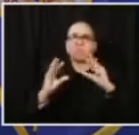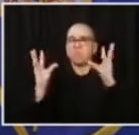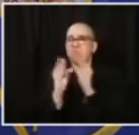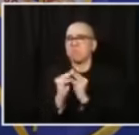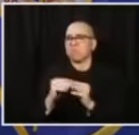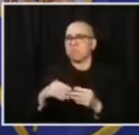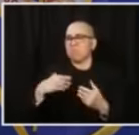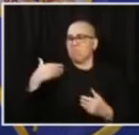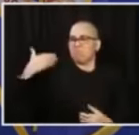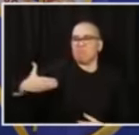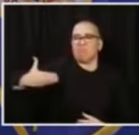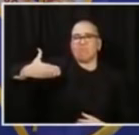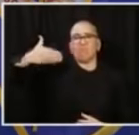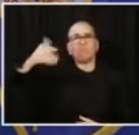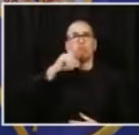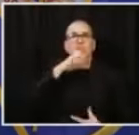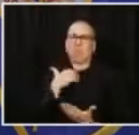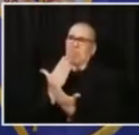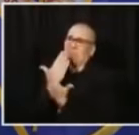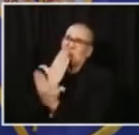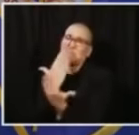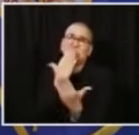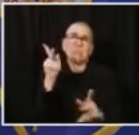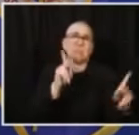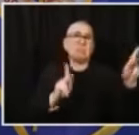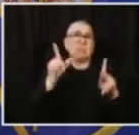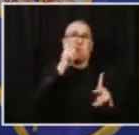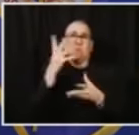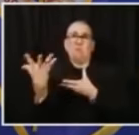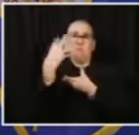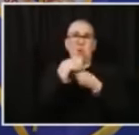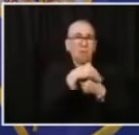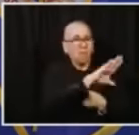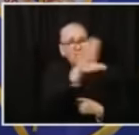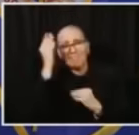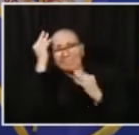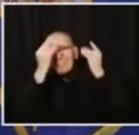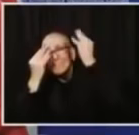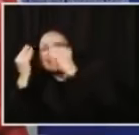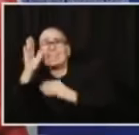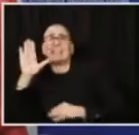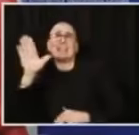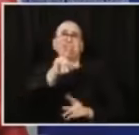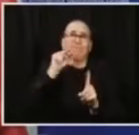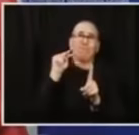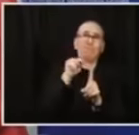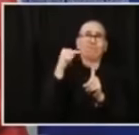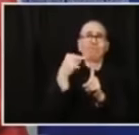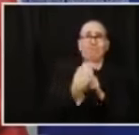incredibly appreciative of their input in our process.